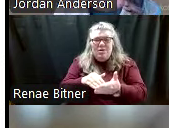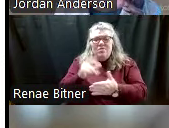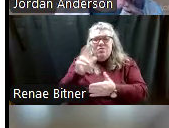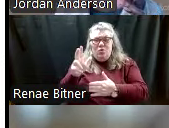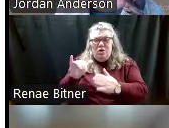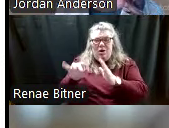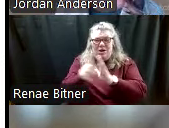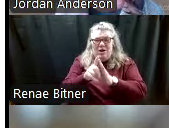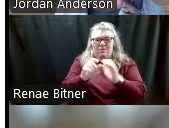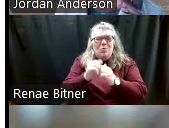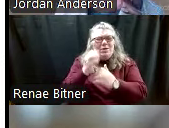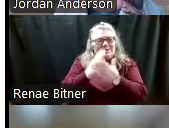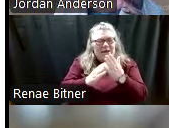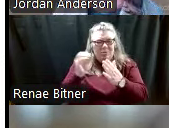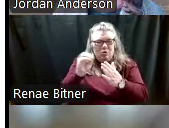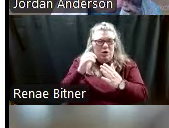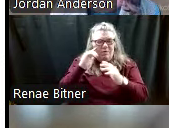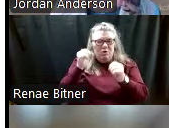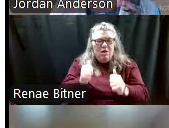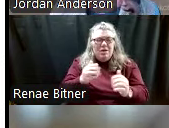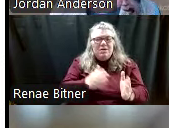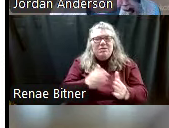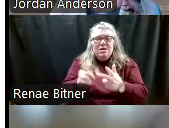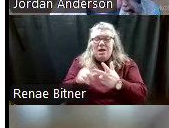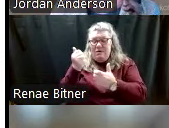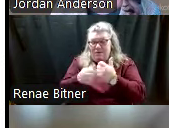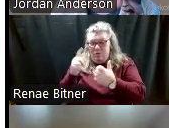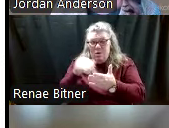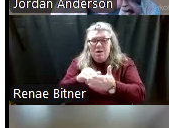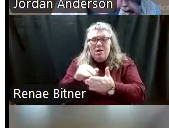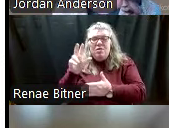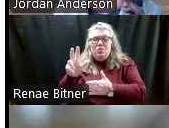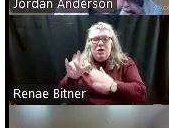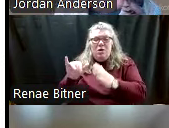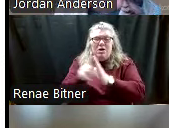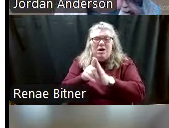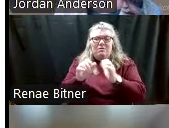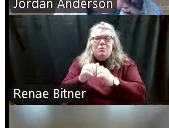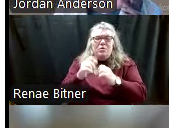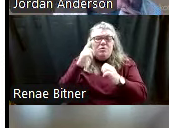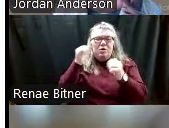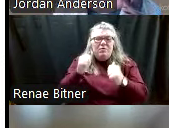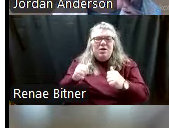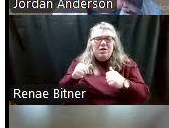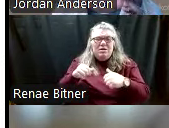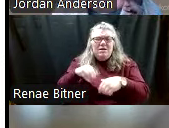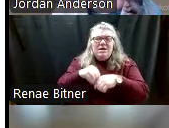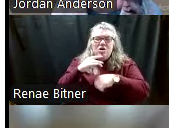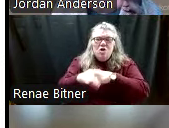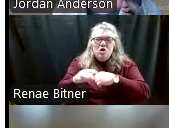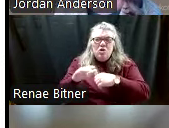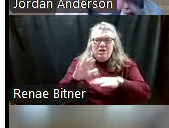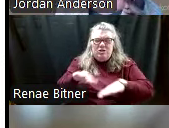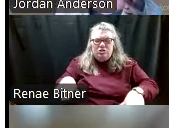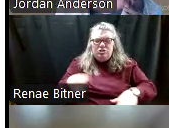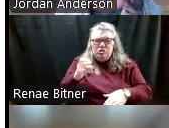birth. And then another 3 out of every 1,000 are identified with degree of hearing loss in early childhood. So some pretty significant numbers, but these